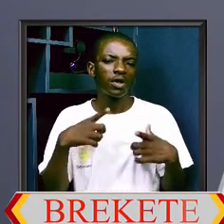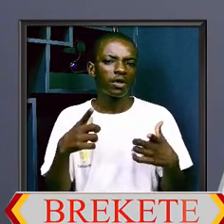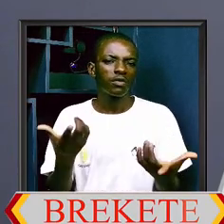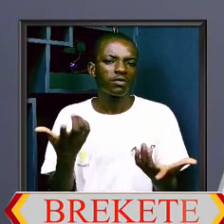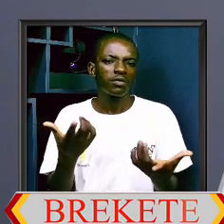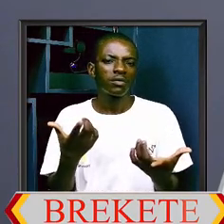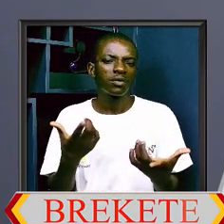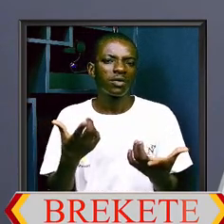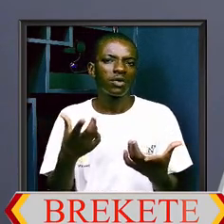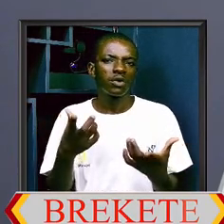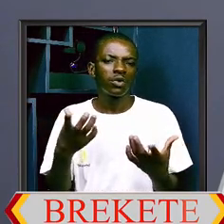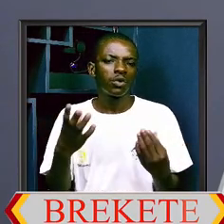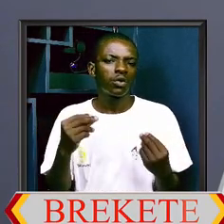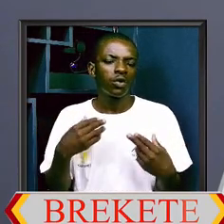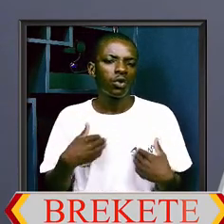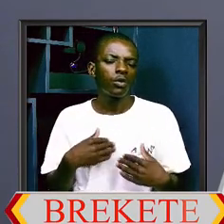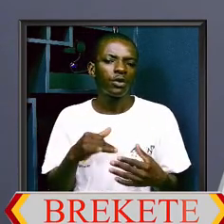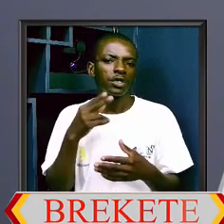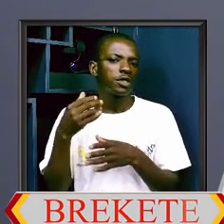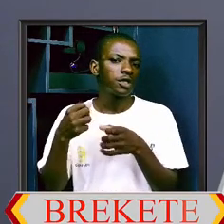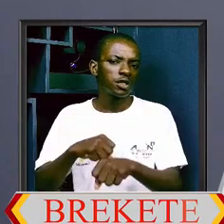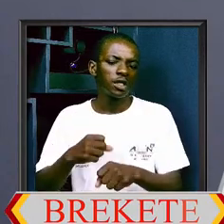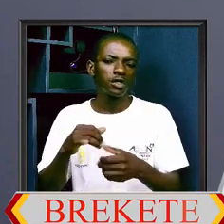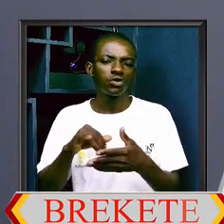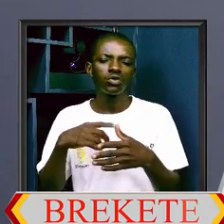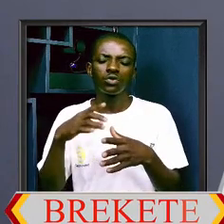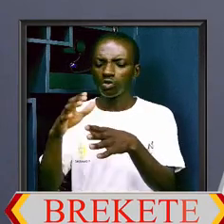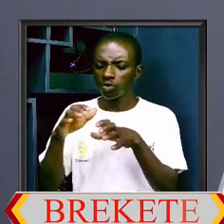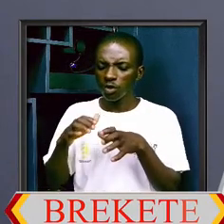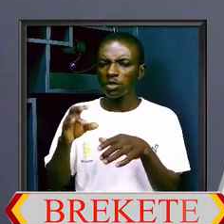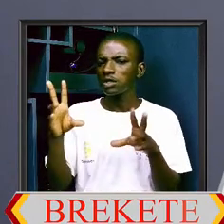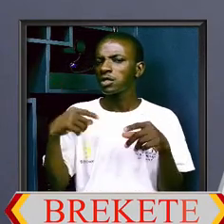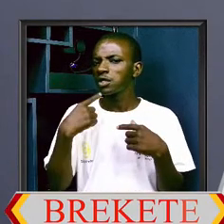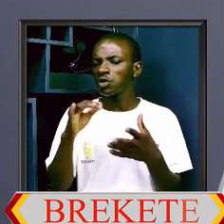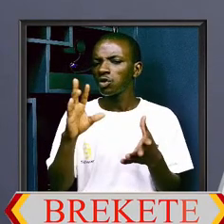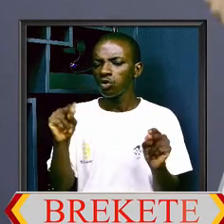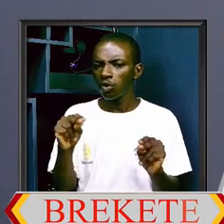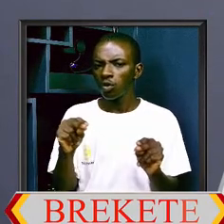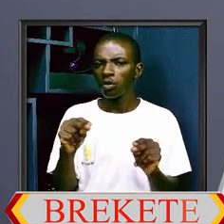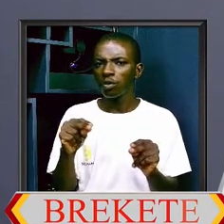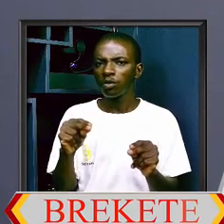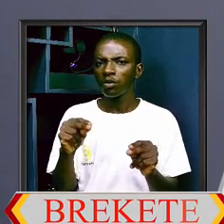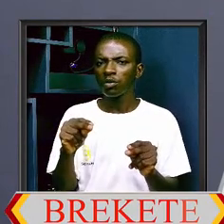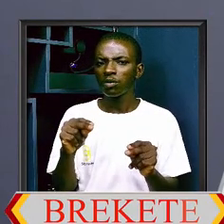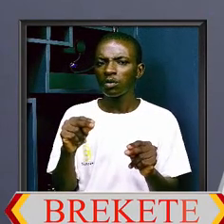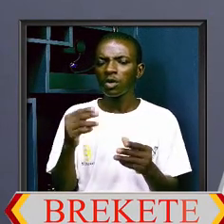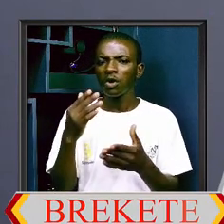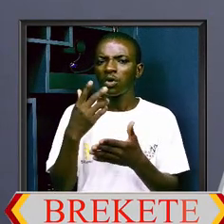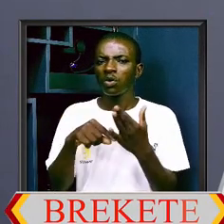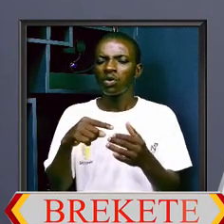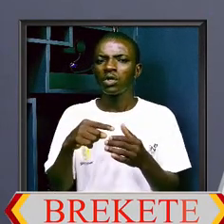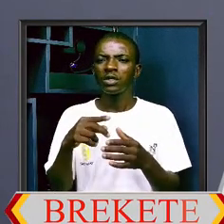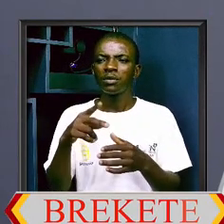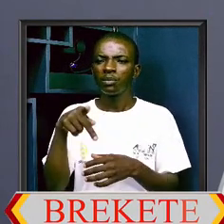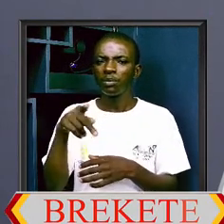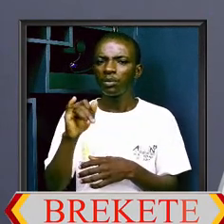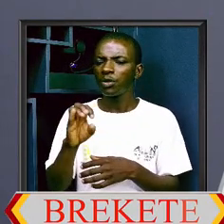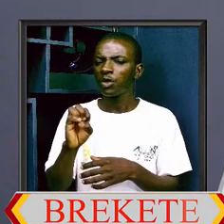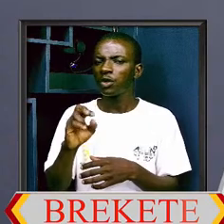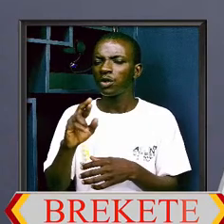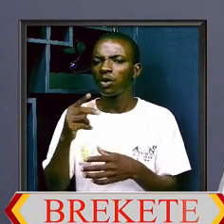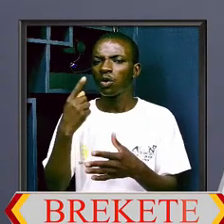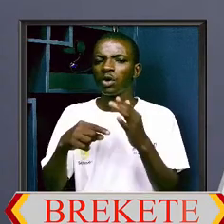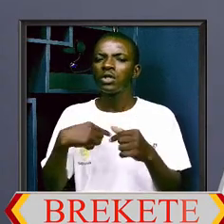nobody on this side to draw them and say no W they he appear they appear them